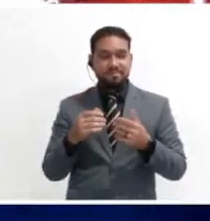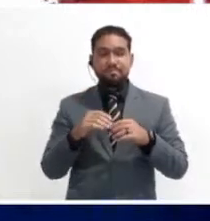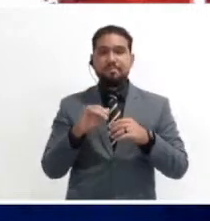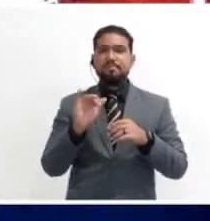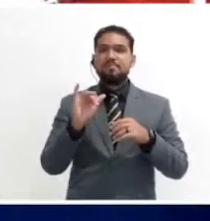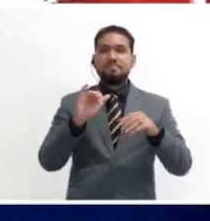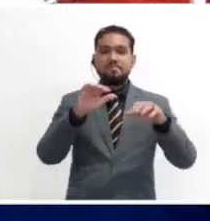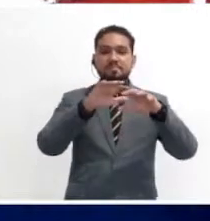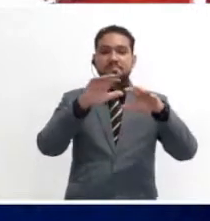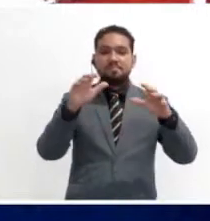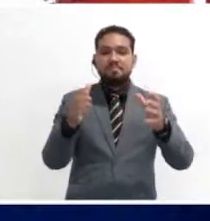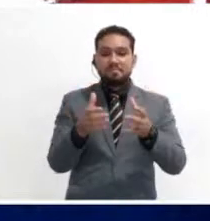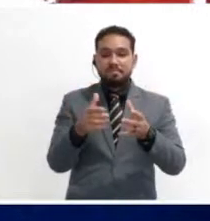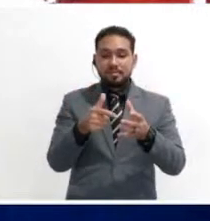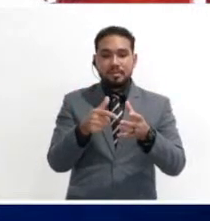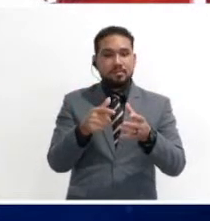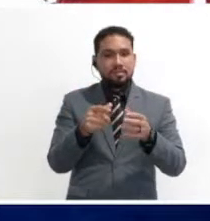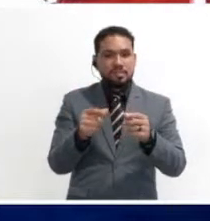chip.